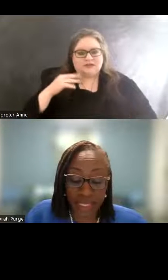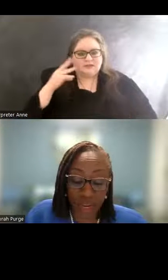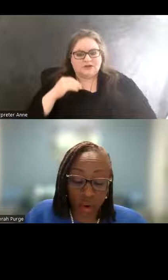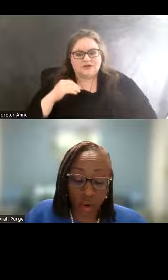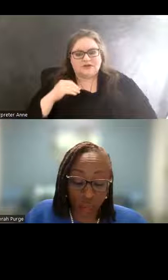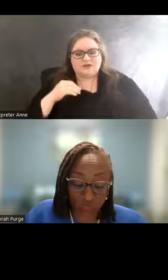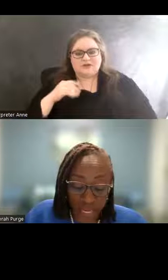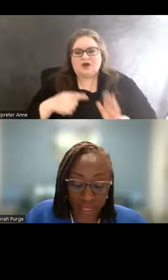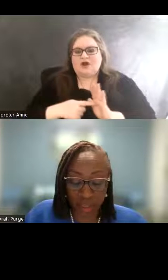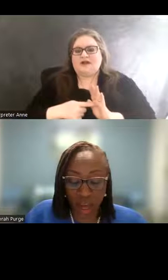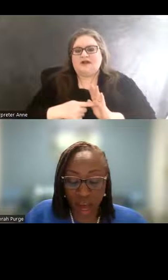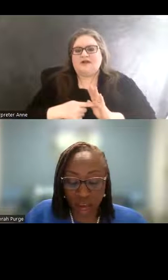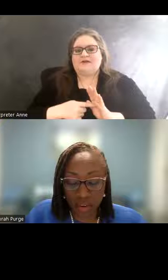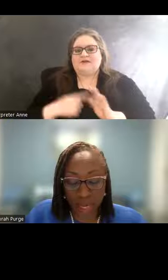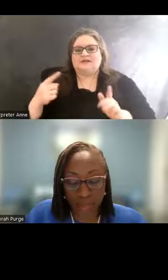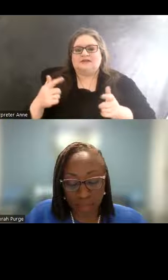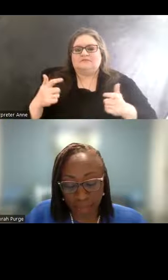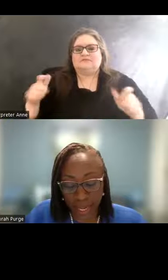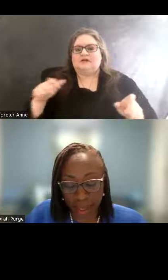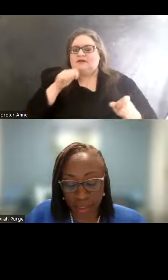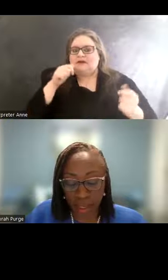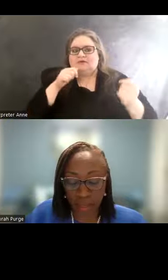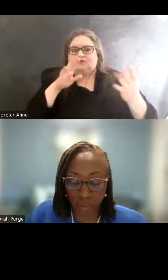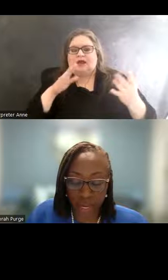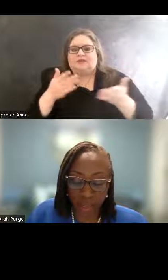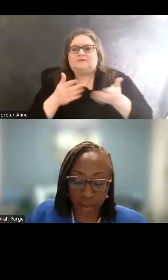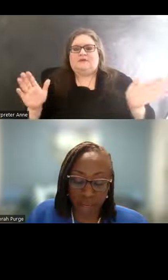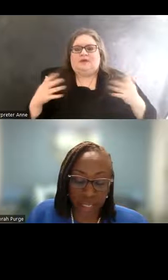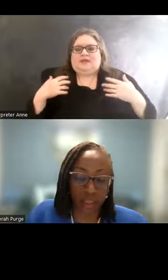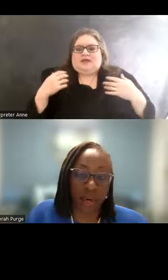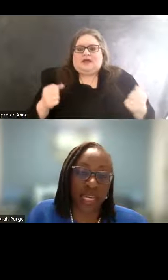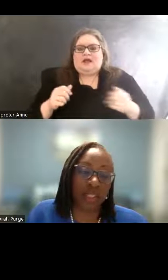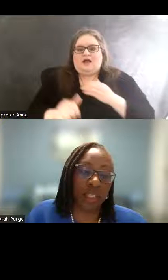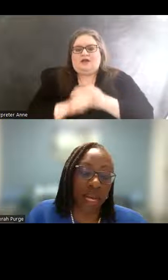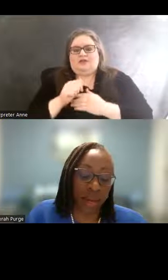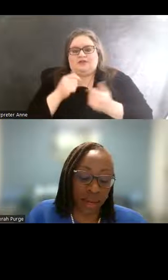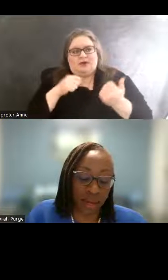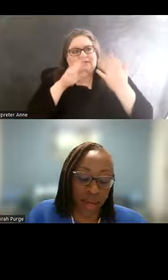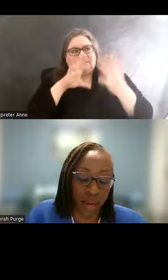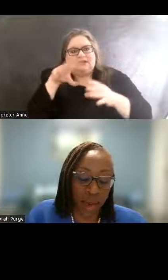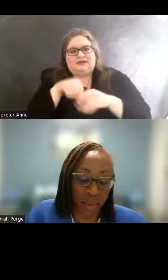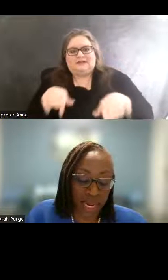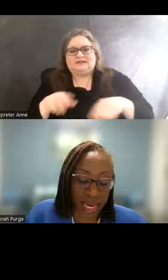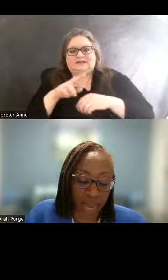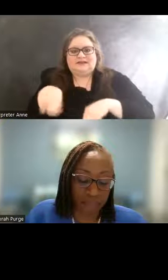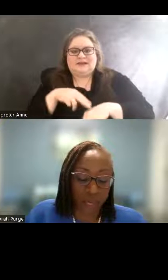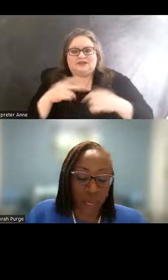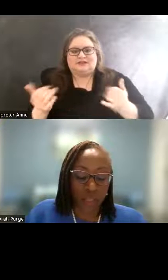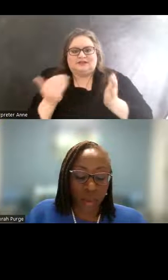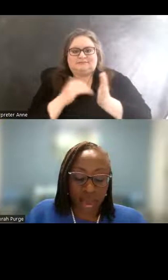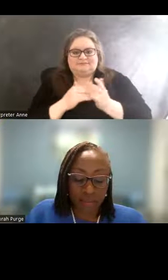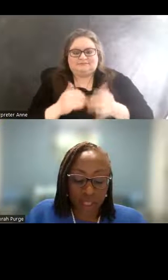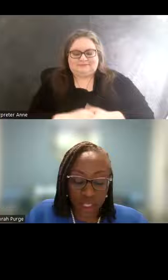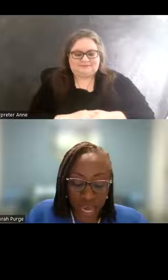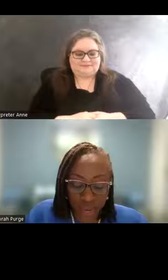the single greatest unaddressed public health threat facing our nation today." I'll read it again.